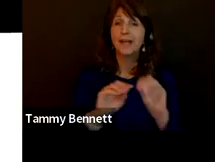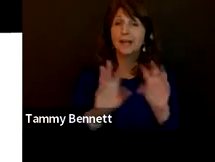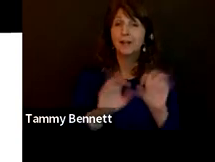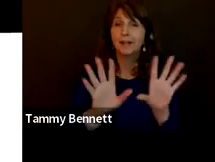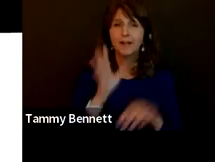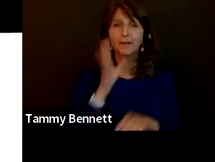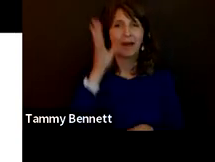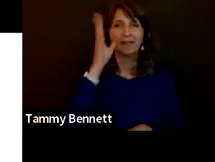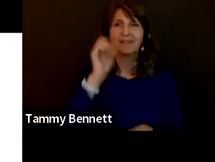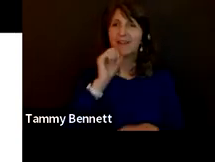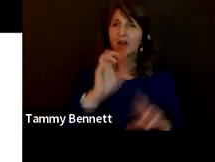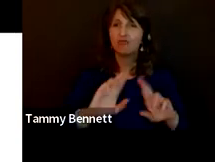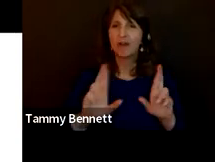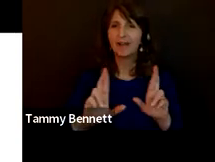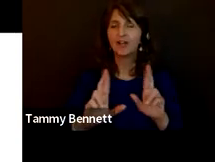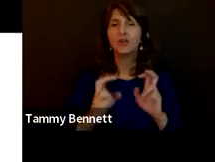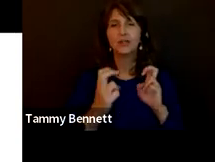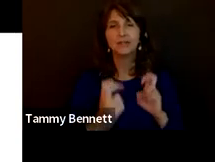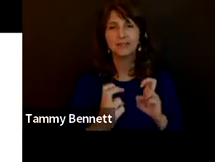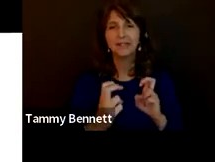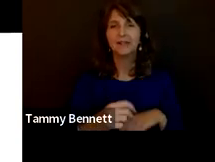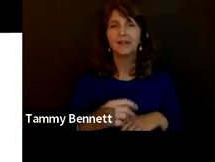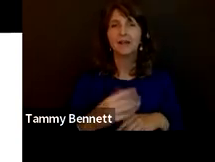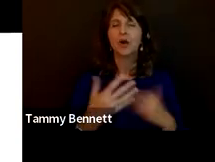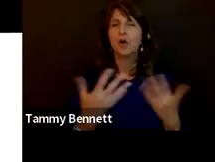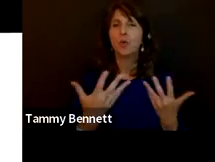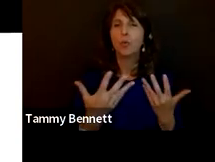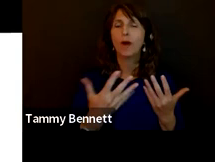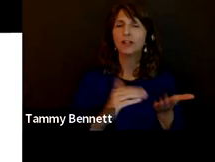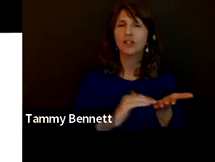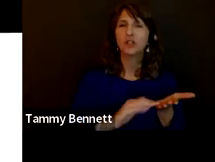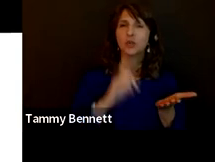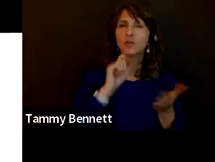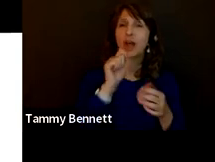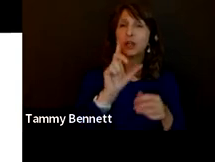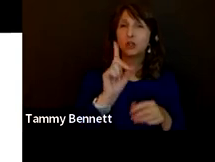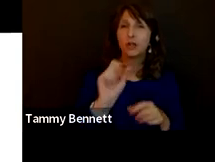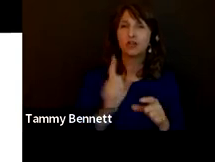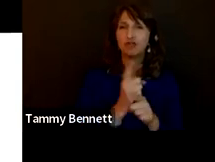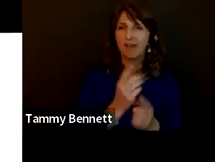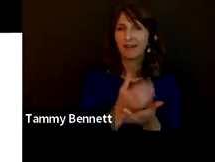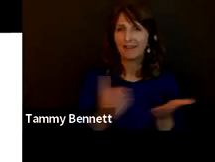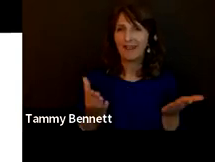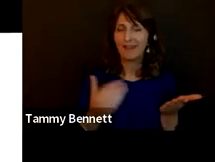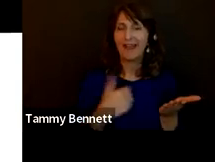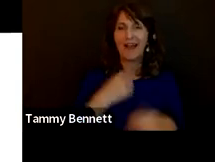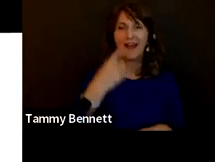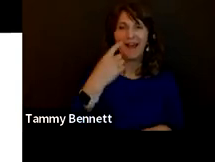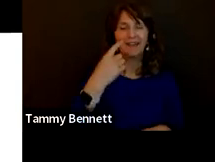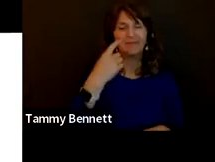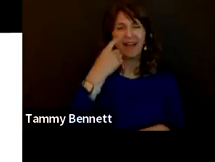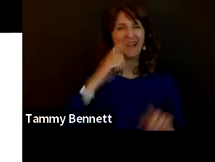table. What is the excuse of school representatives for not doing the right thing? I believe that that is a multifaceted question that I can't just answer with one